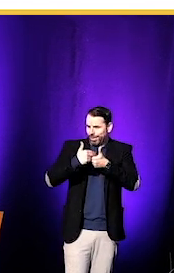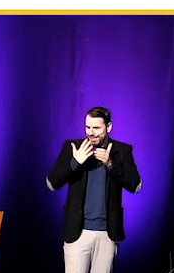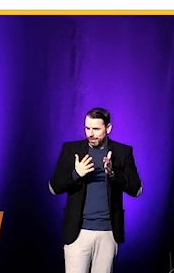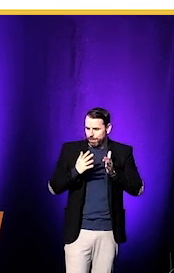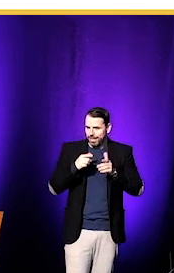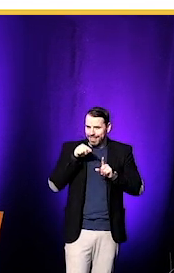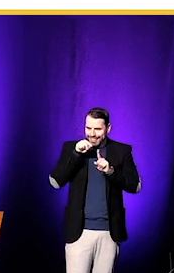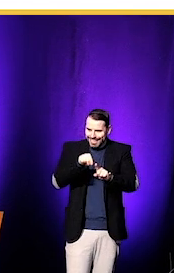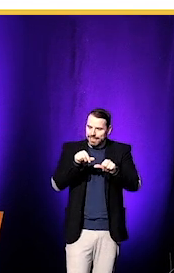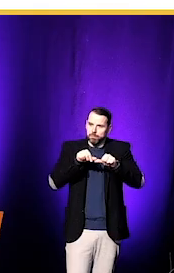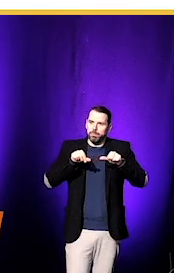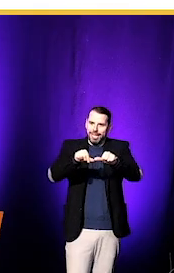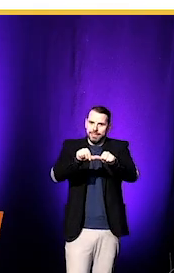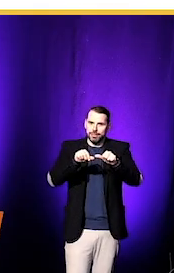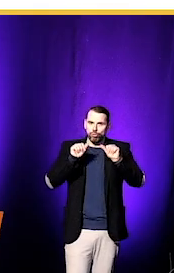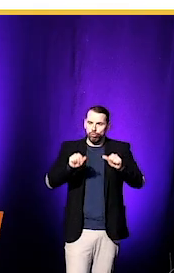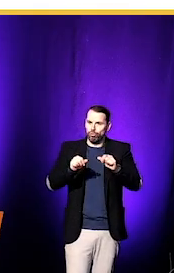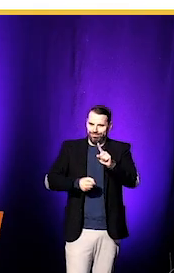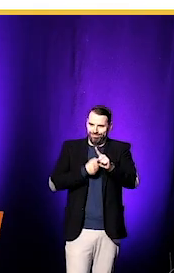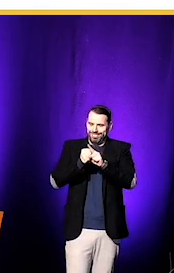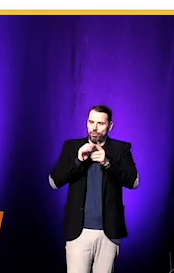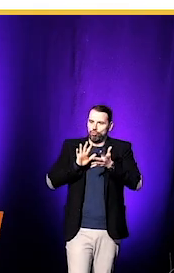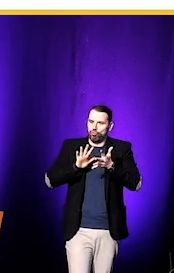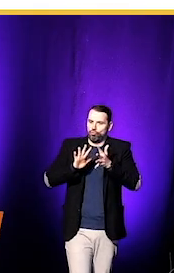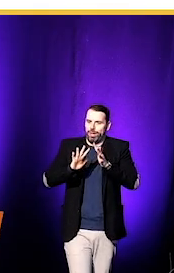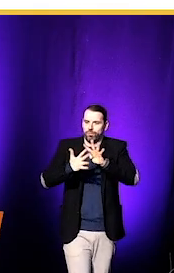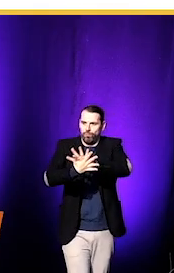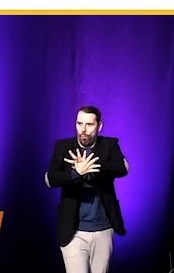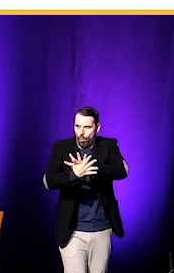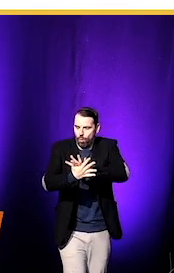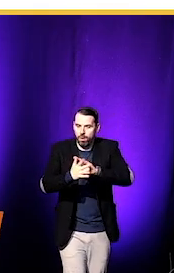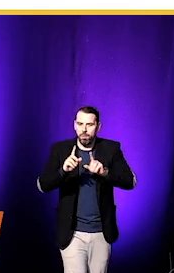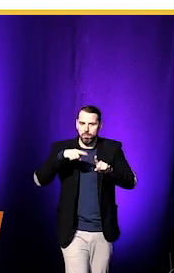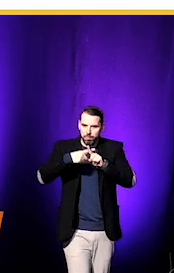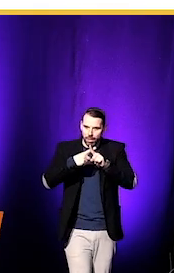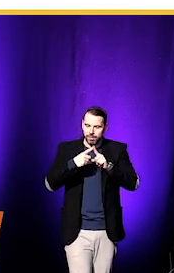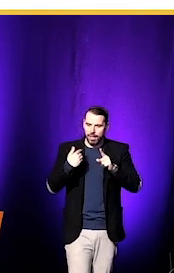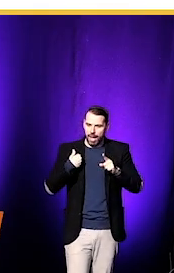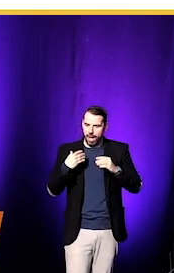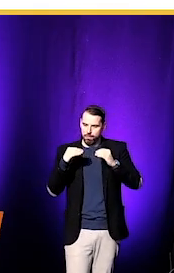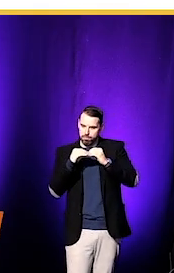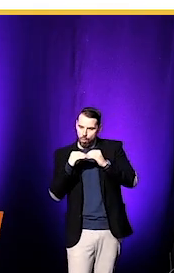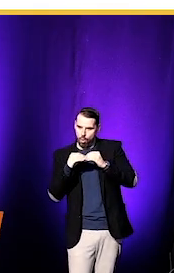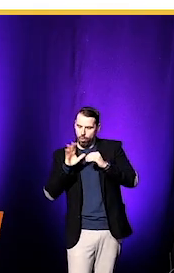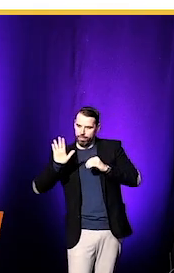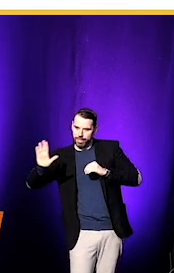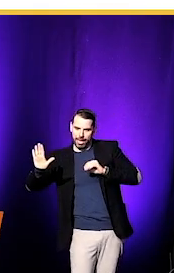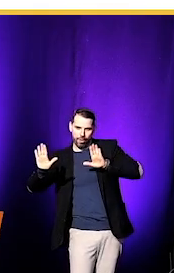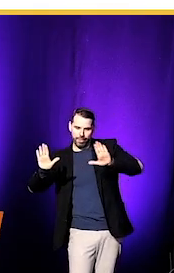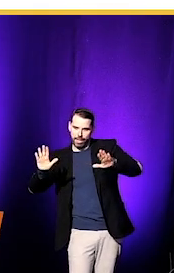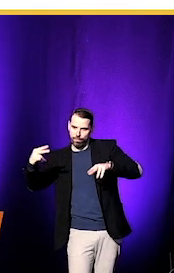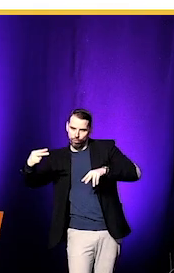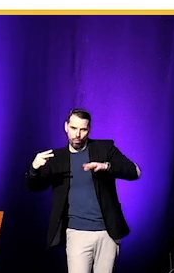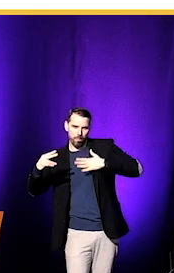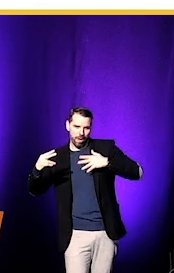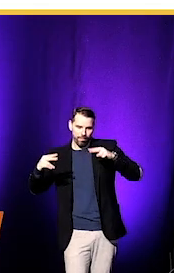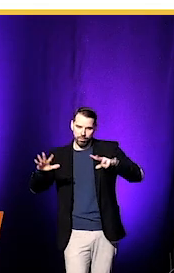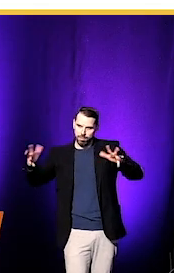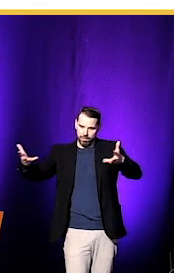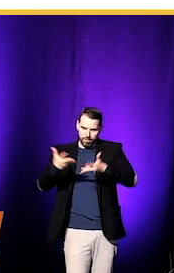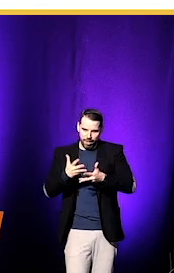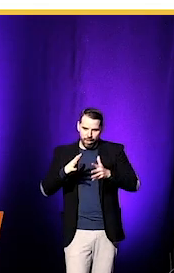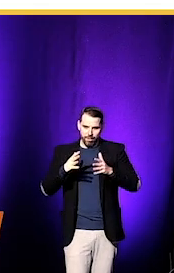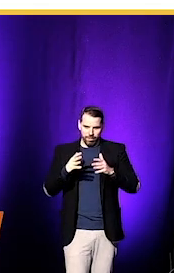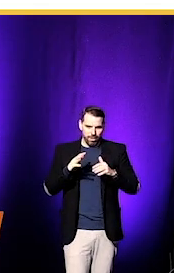transformative spaces with collective sensibilities and orientations. What sustained my interest is that in